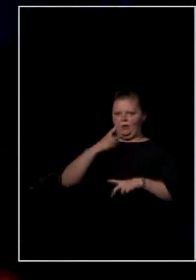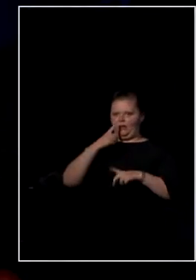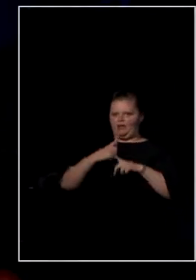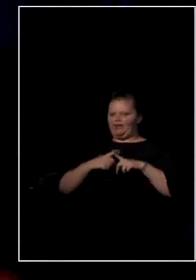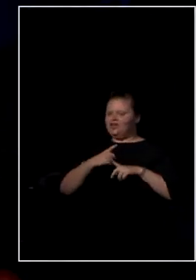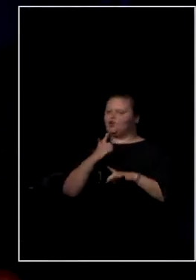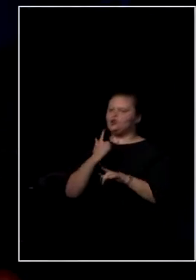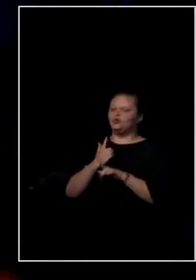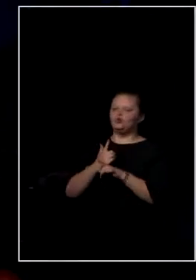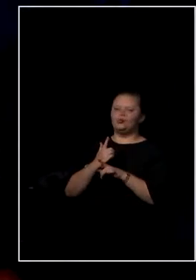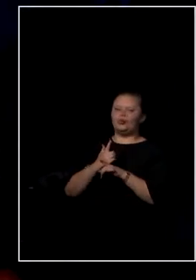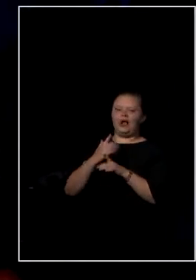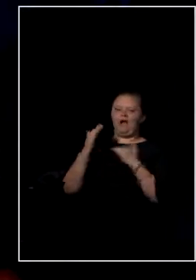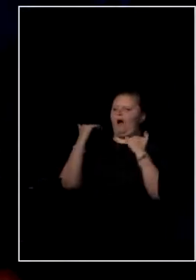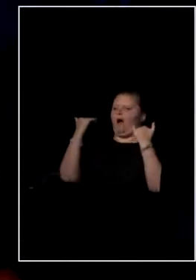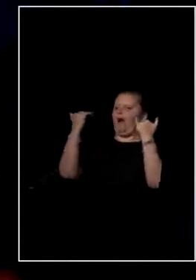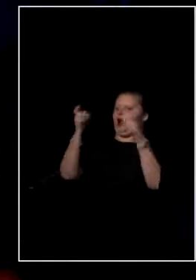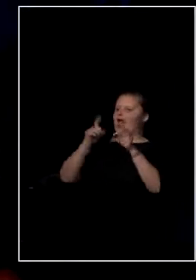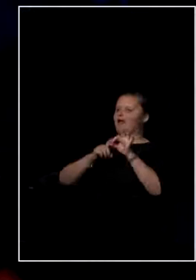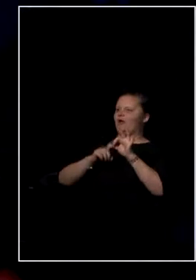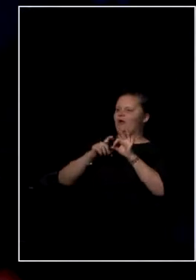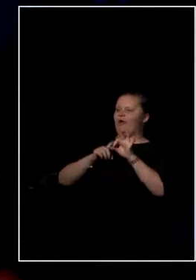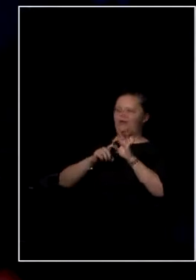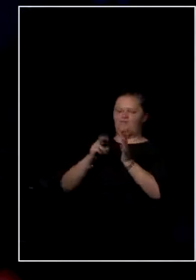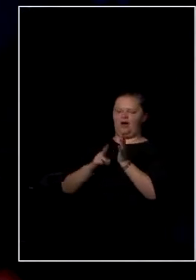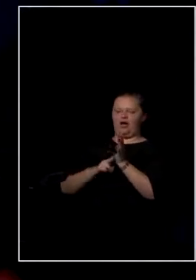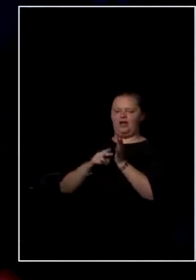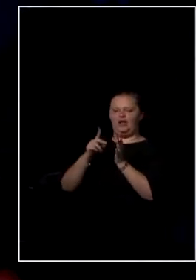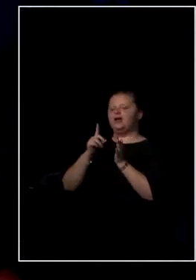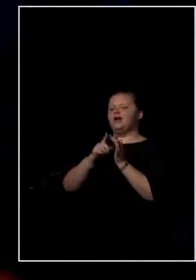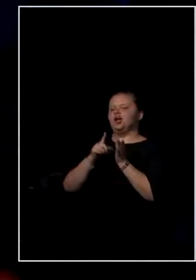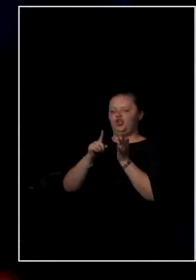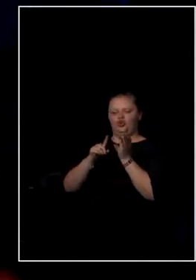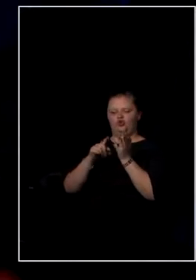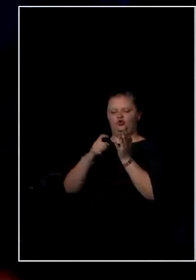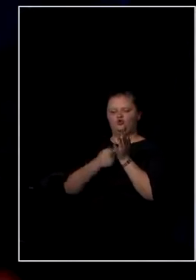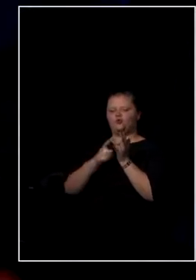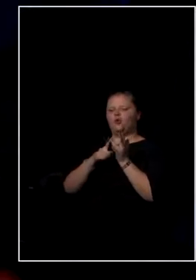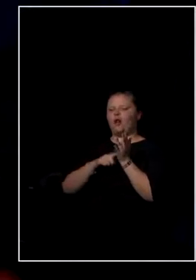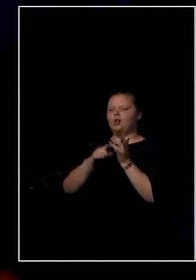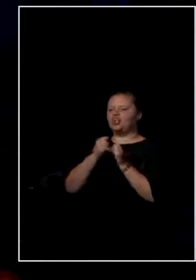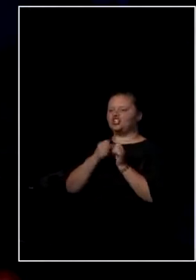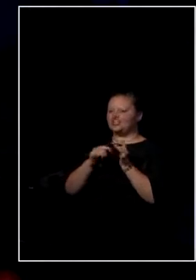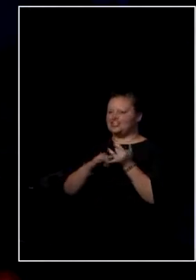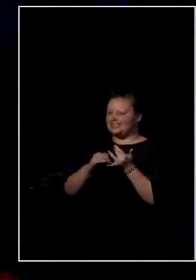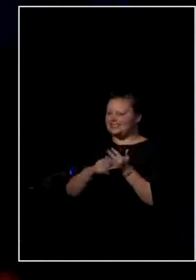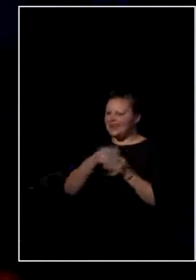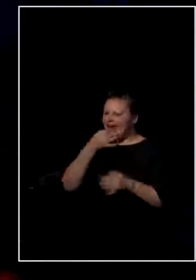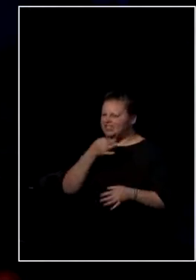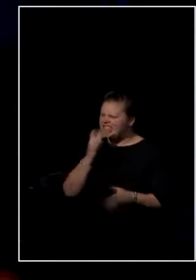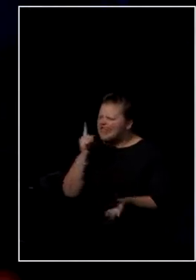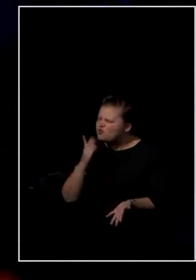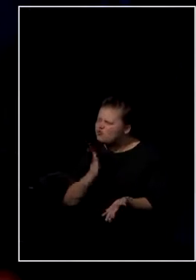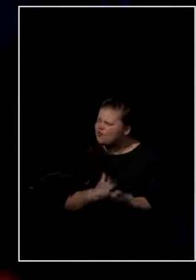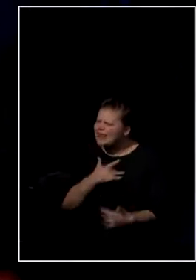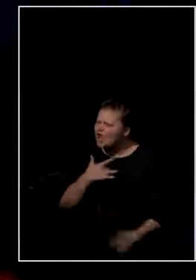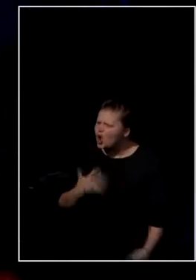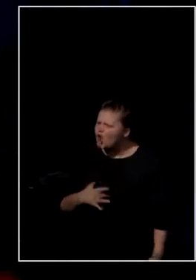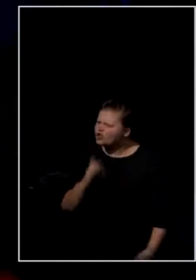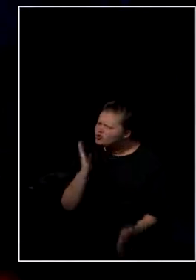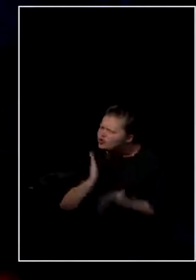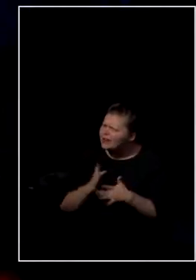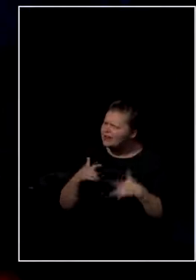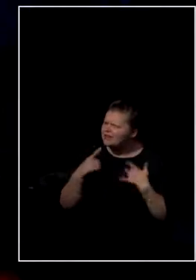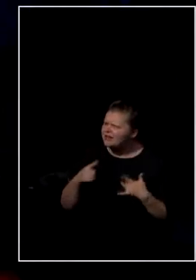your very highly qualified neurologist who is like, but does it really hurt? Like, do you really feel that? I'm